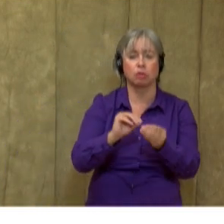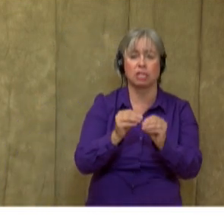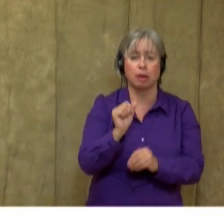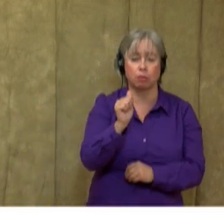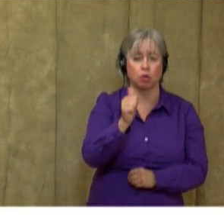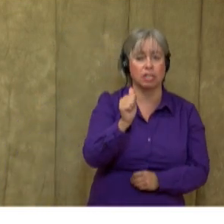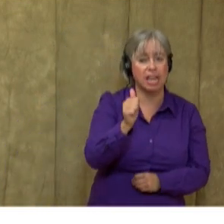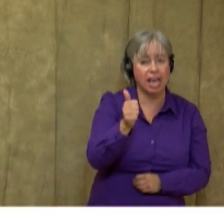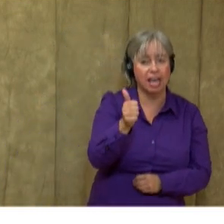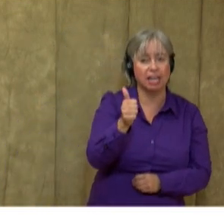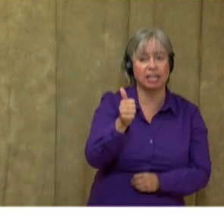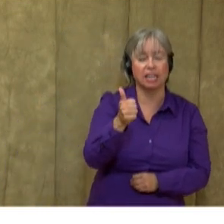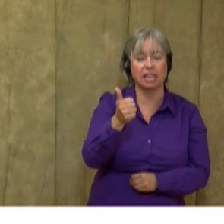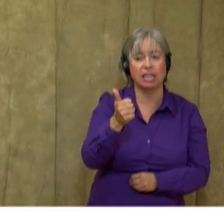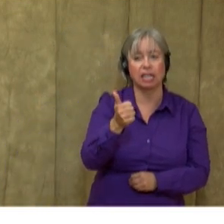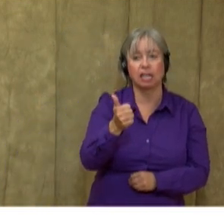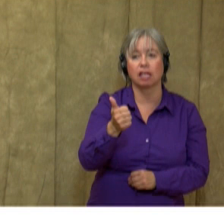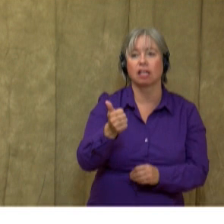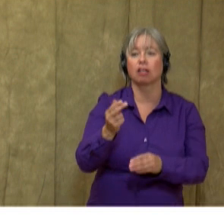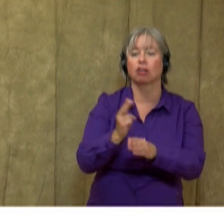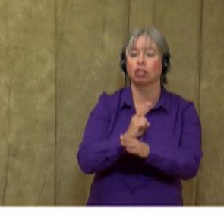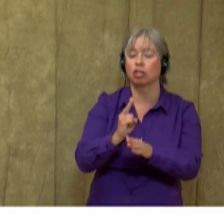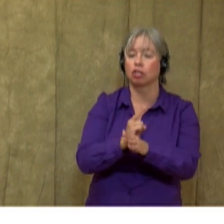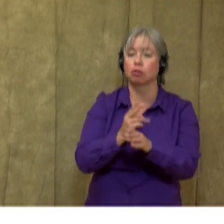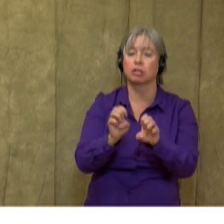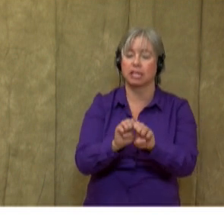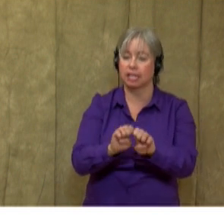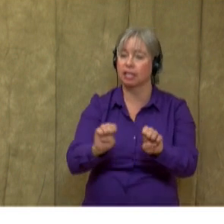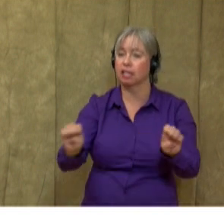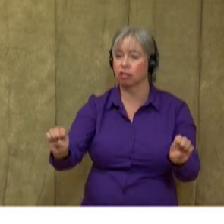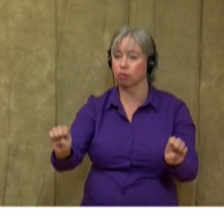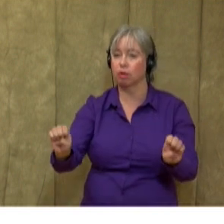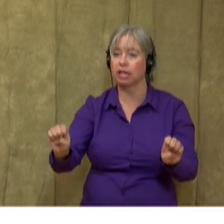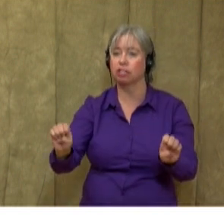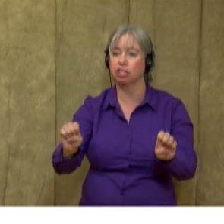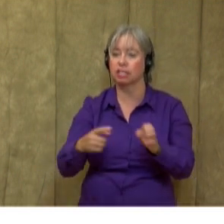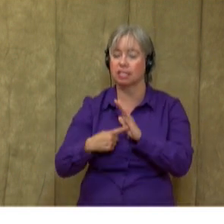the expressions, or rather the equations that I'm modeling with,